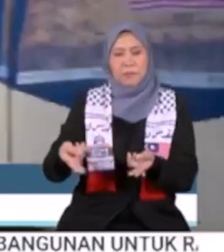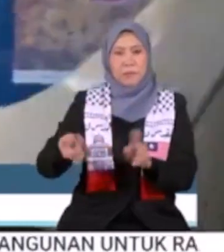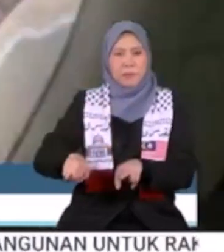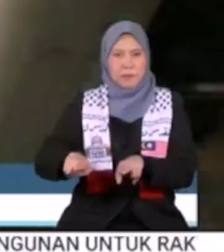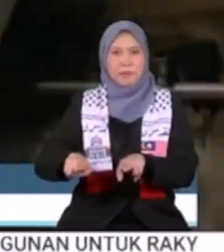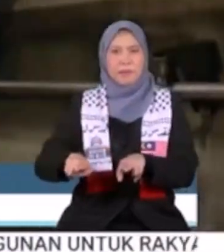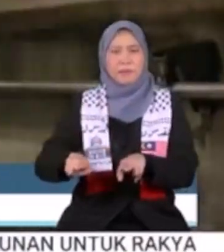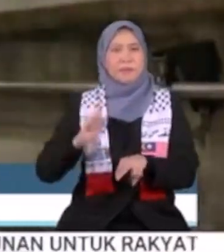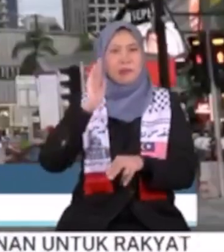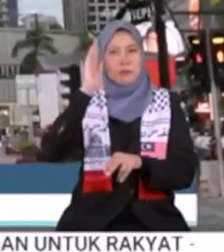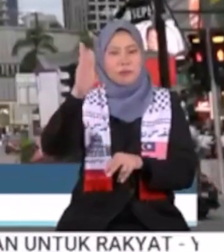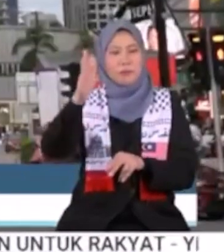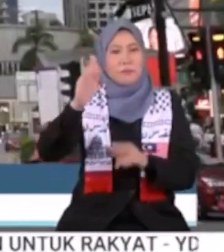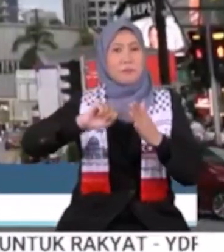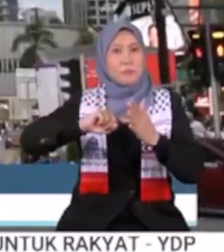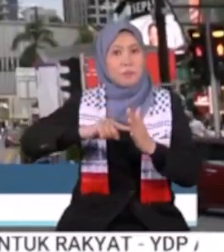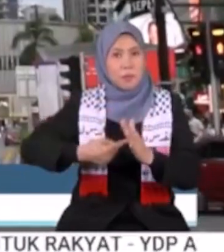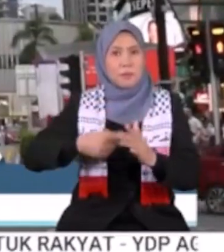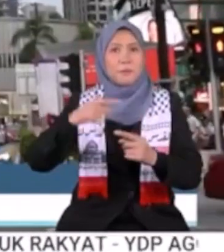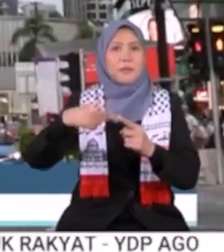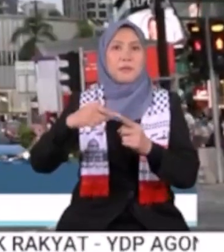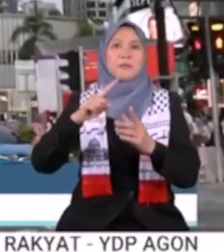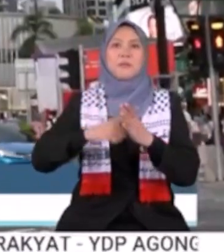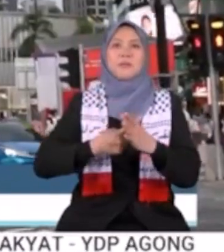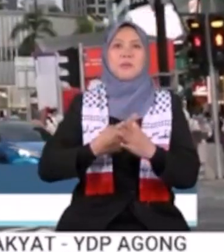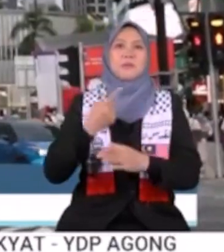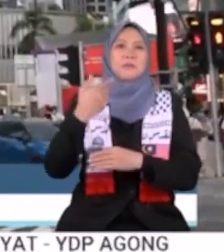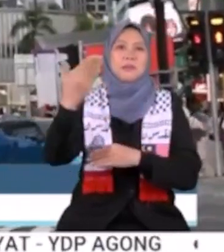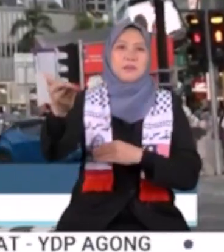persefahaman yang akan dimeterai Januari tahun depan.